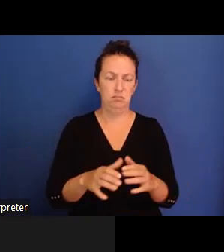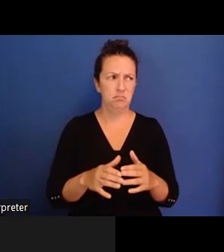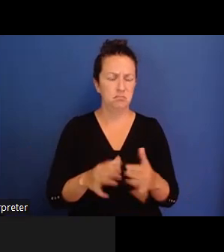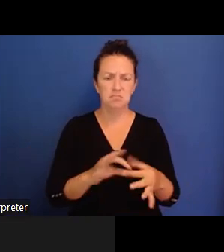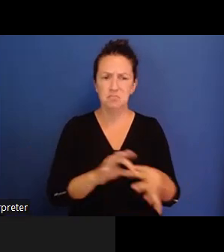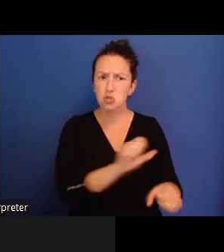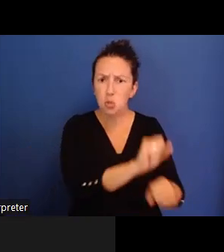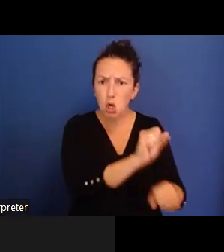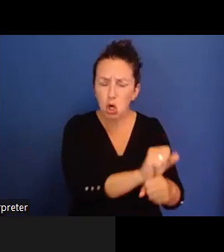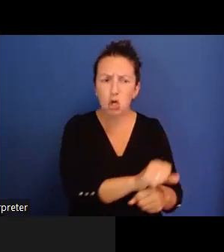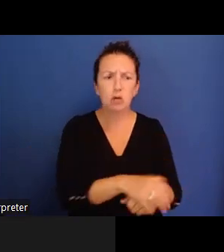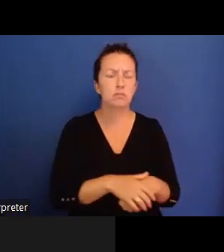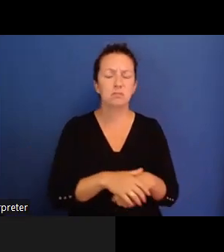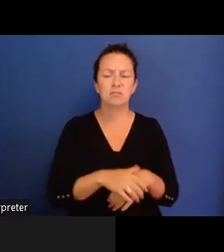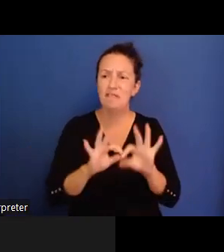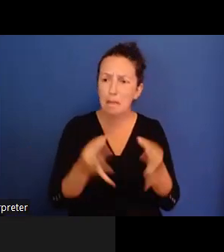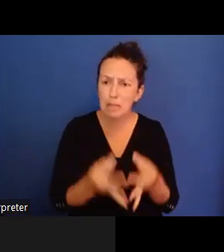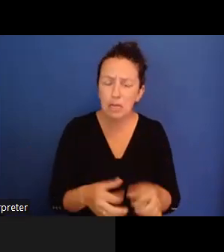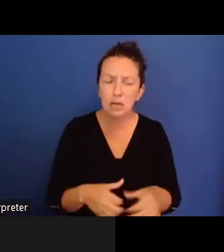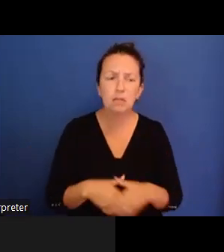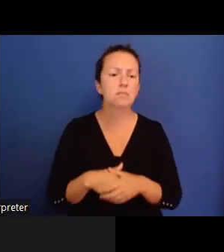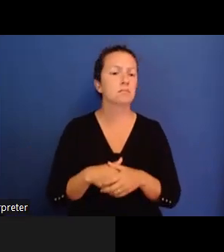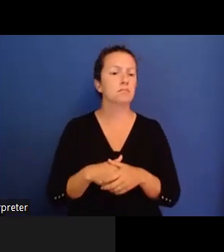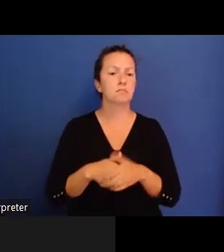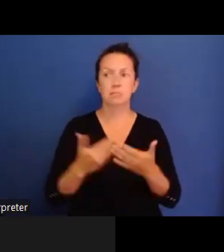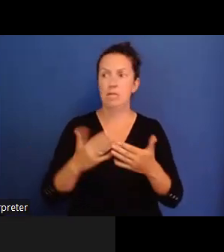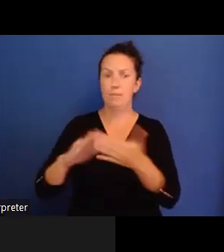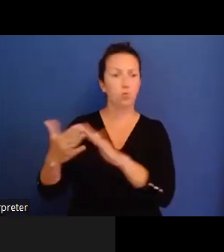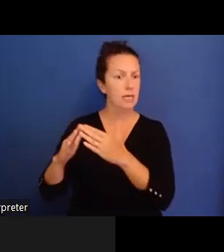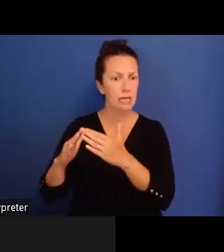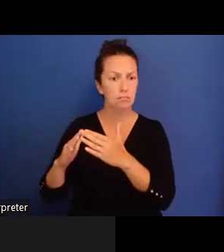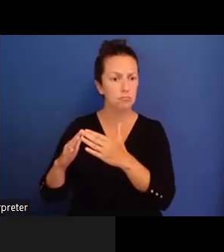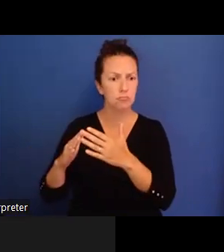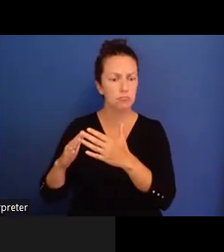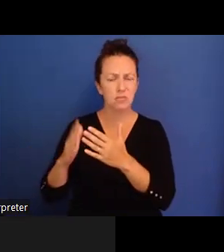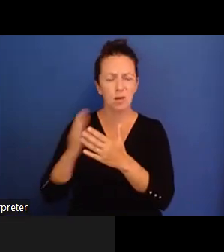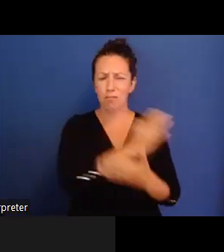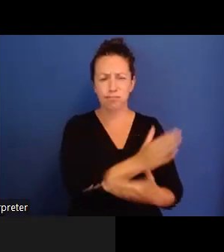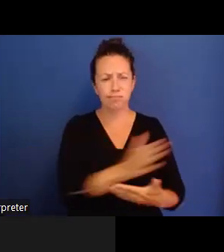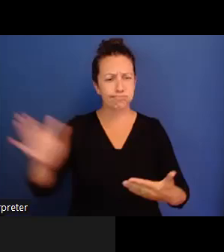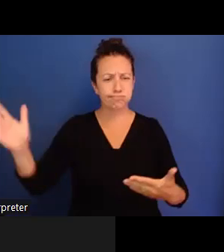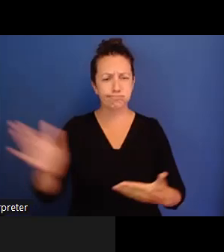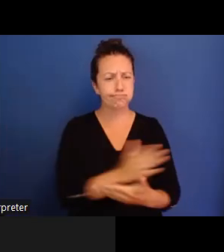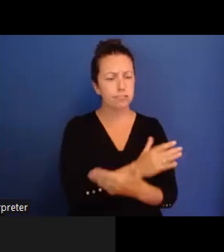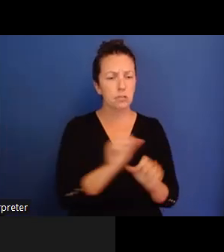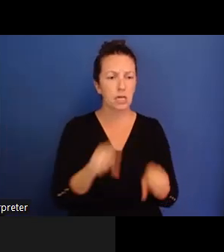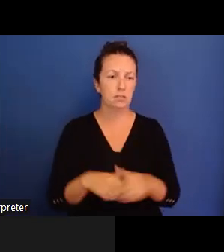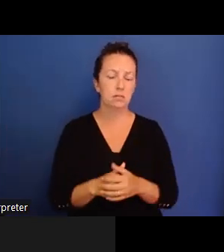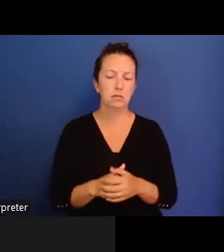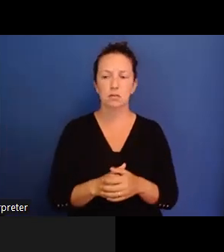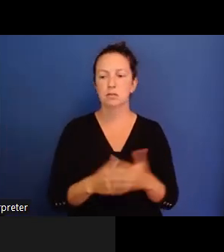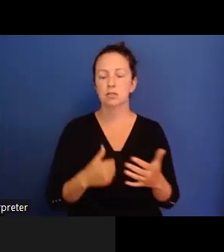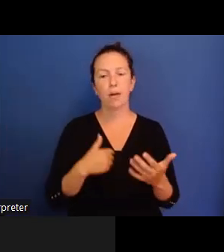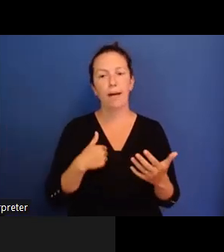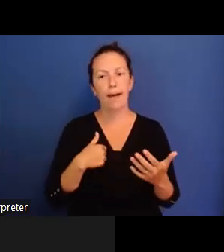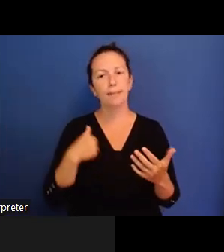work, could be family, it could be community. One of the examples I was thinking